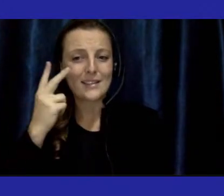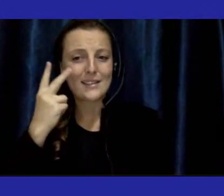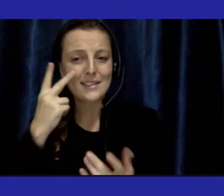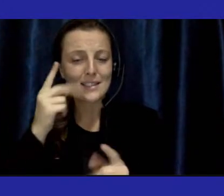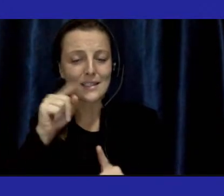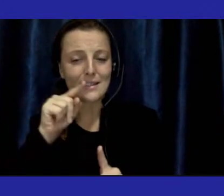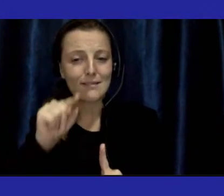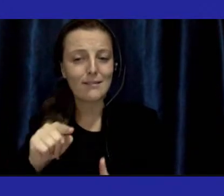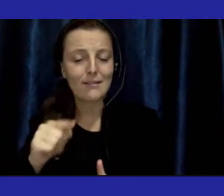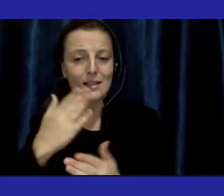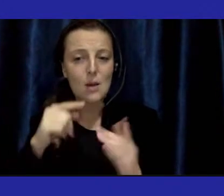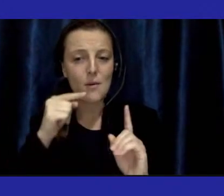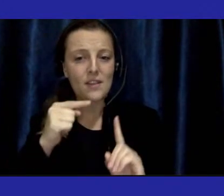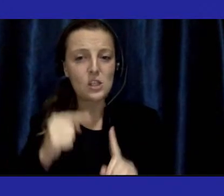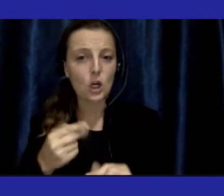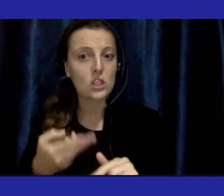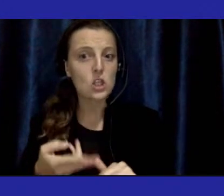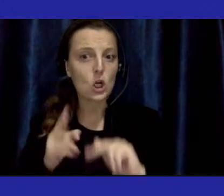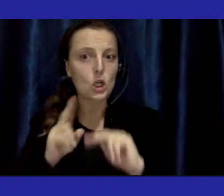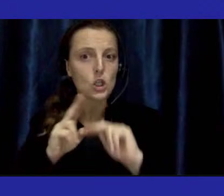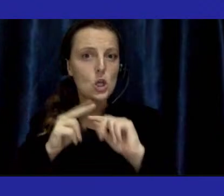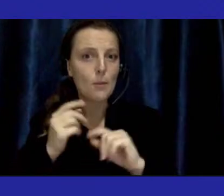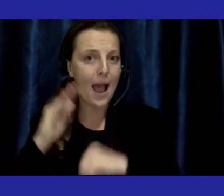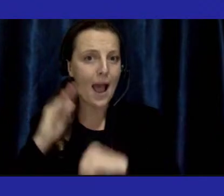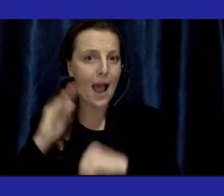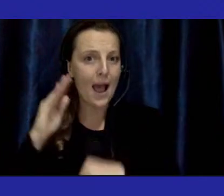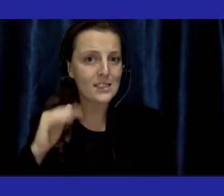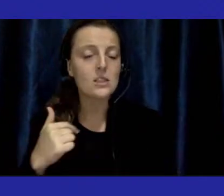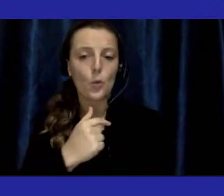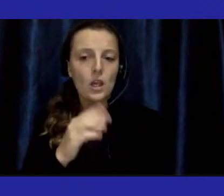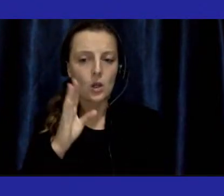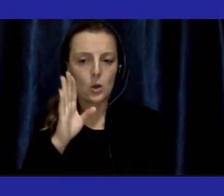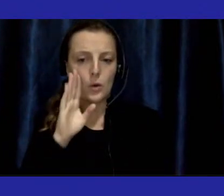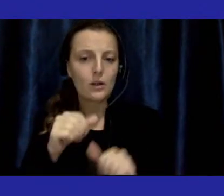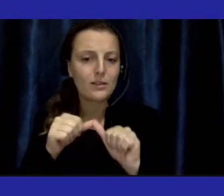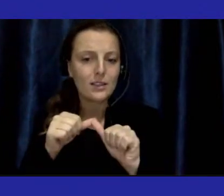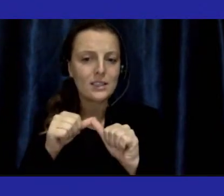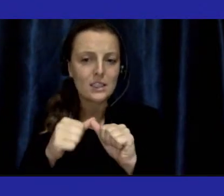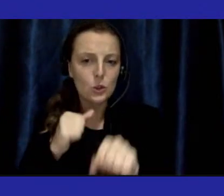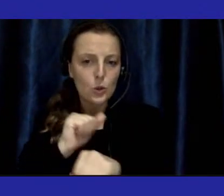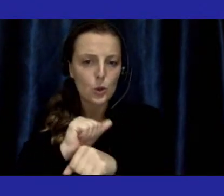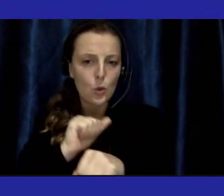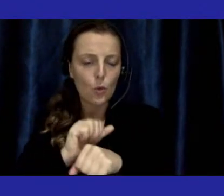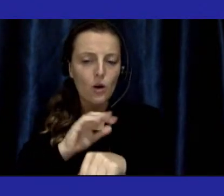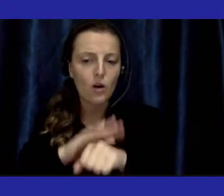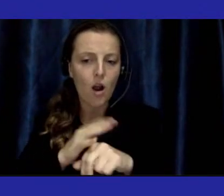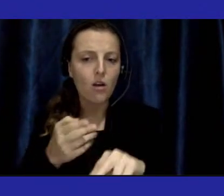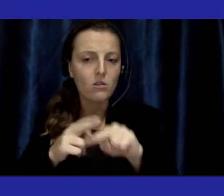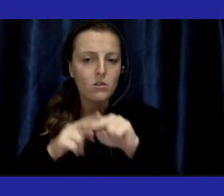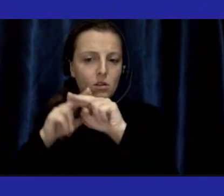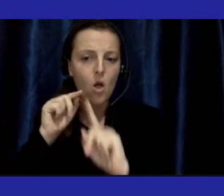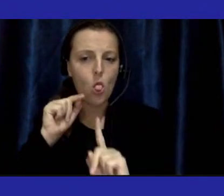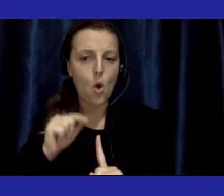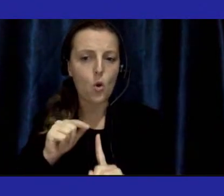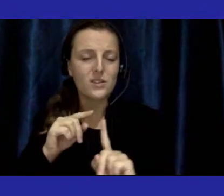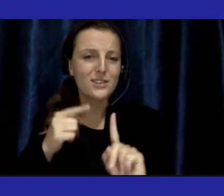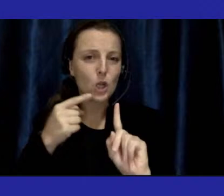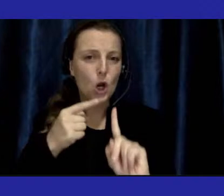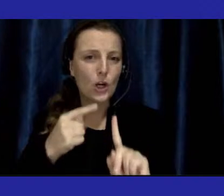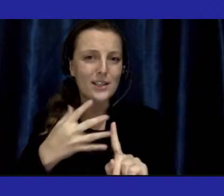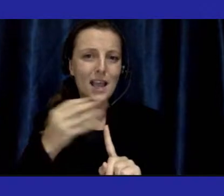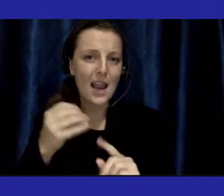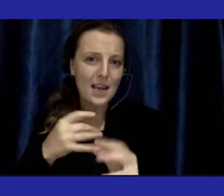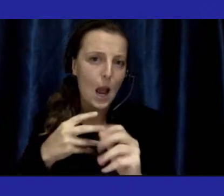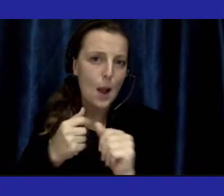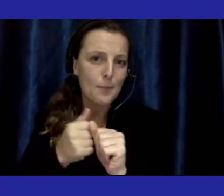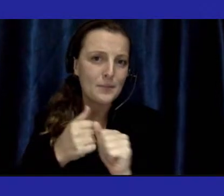we're working with the executive sponsors to update those targets. this is a lot of hard work of Dr.